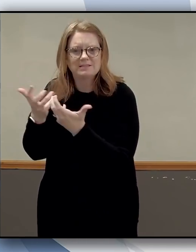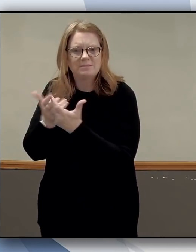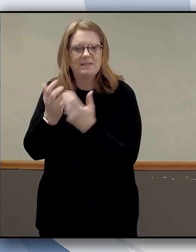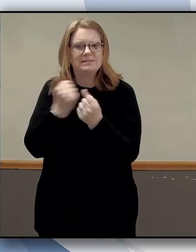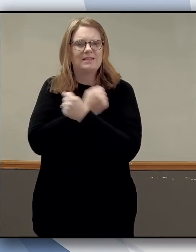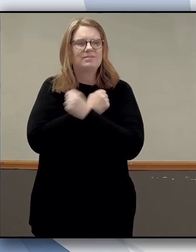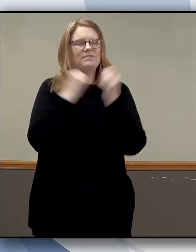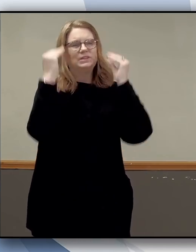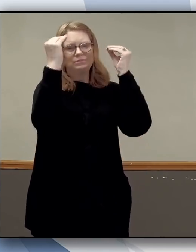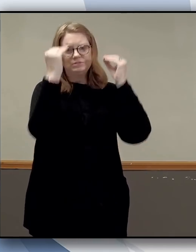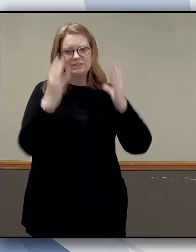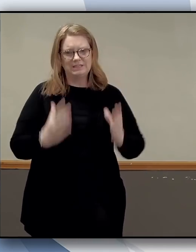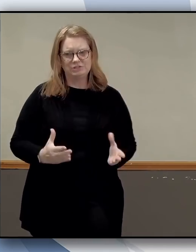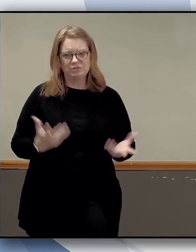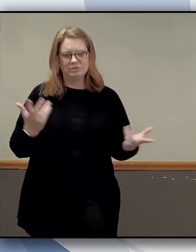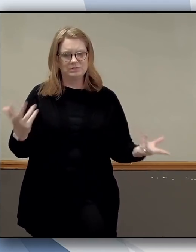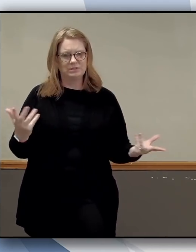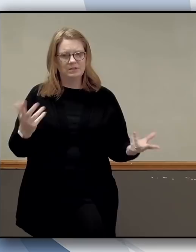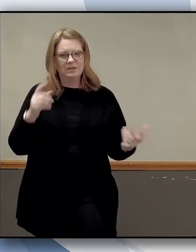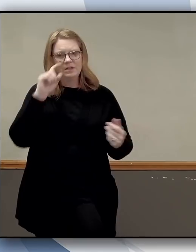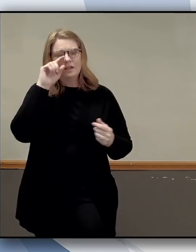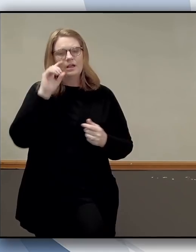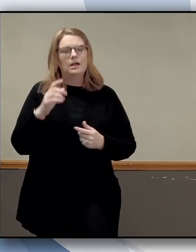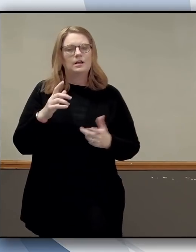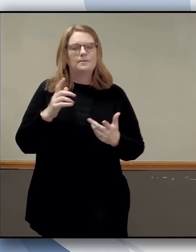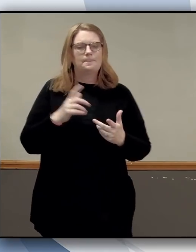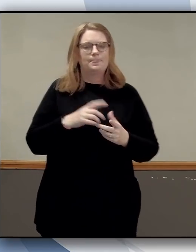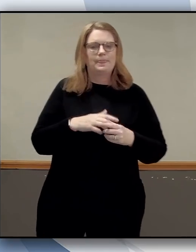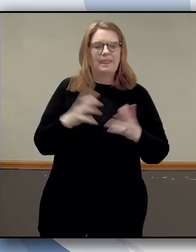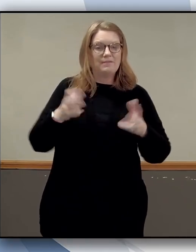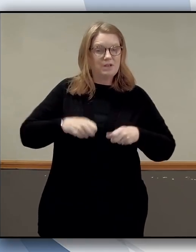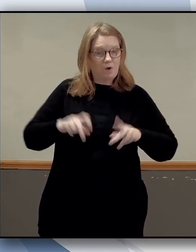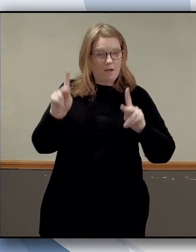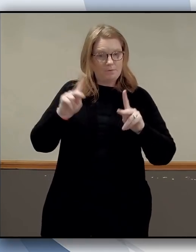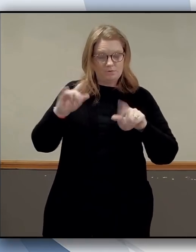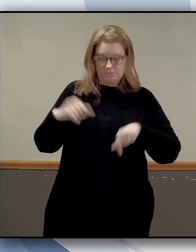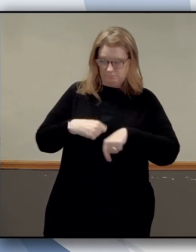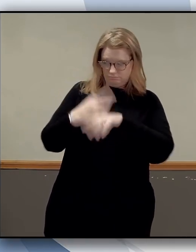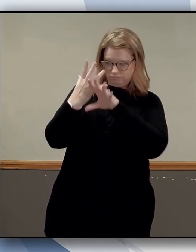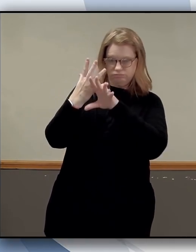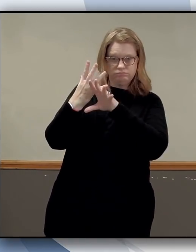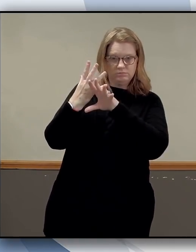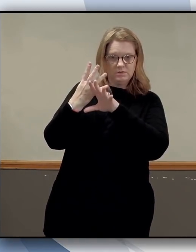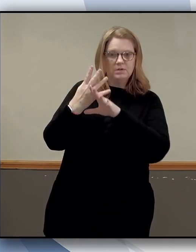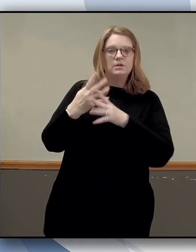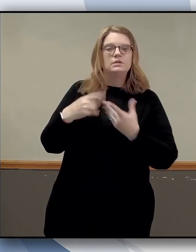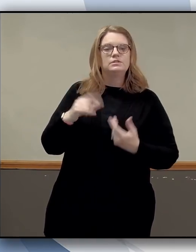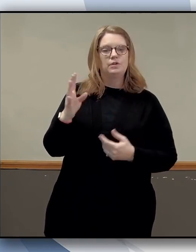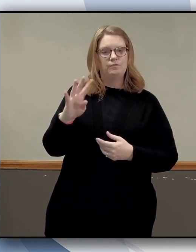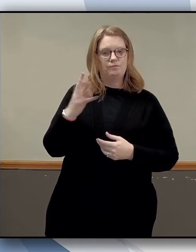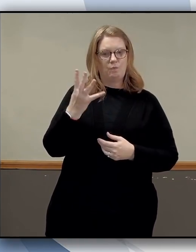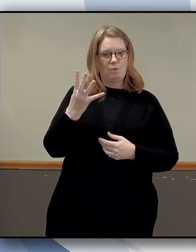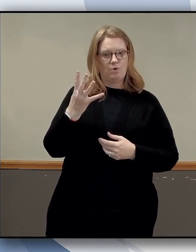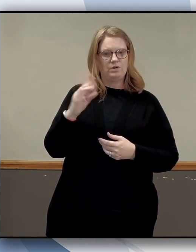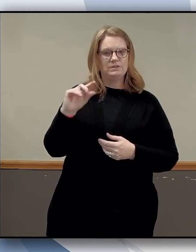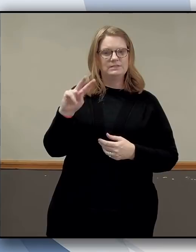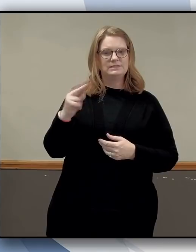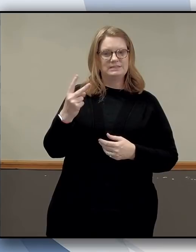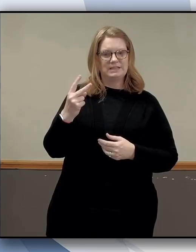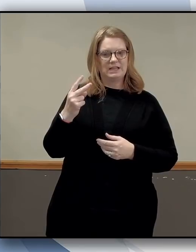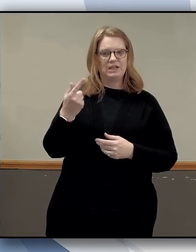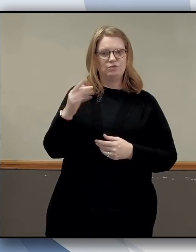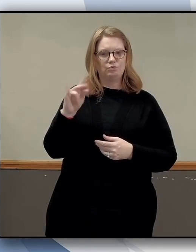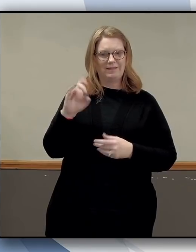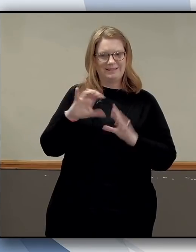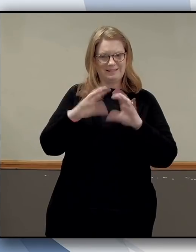teachers. I had an opportunity to talk by video conference to 4 second grade classes at John Hoven Elementary